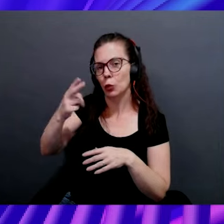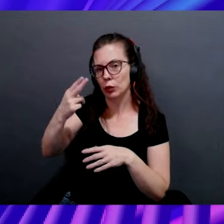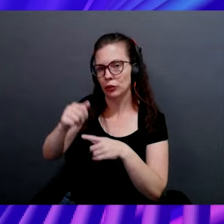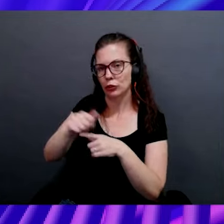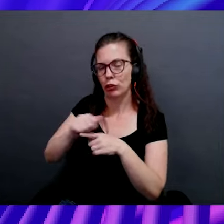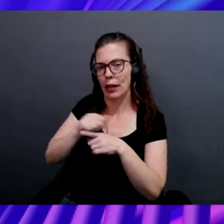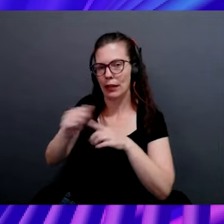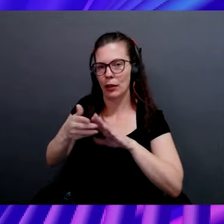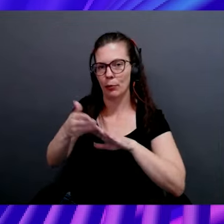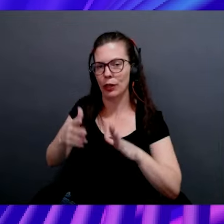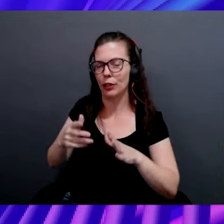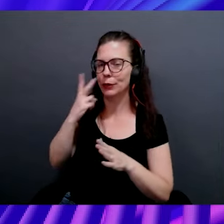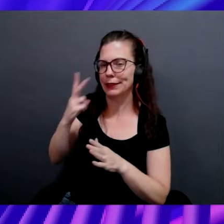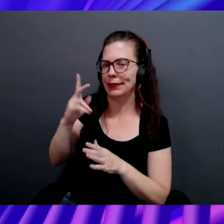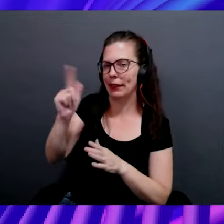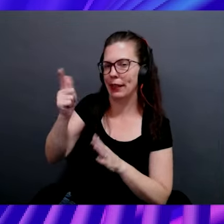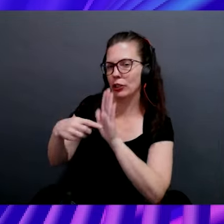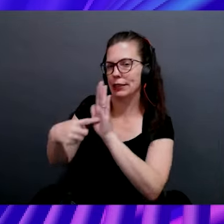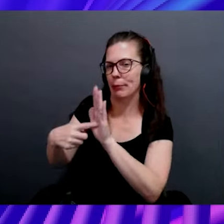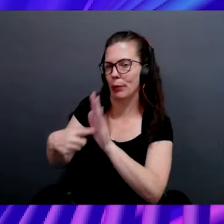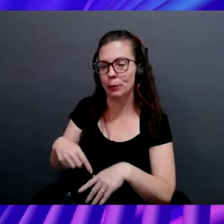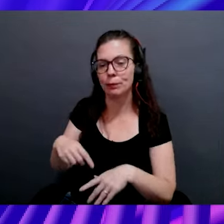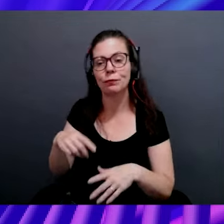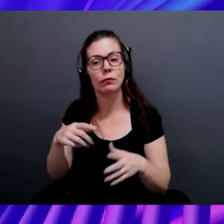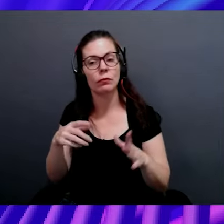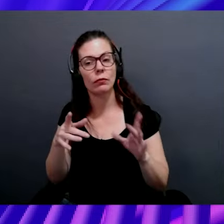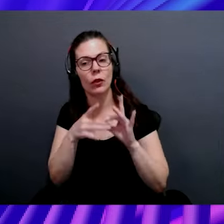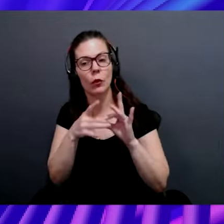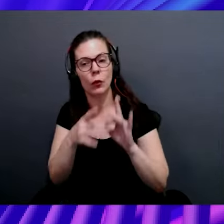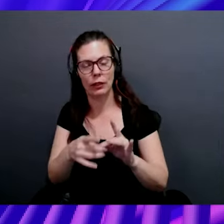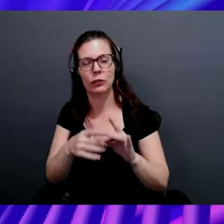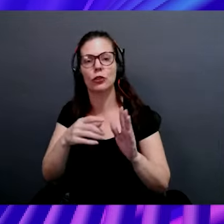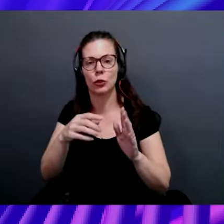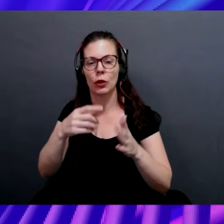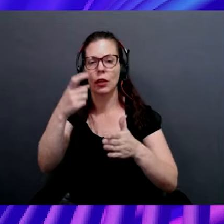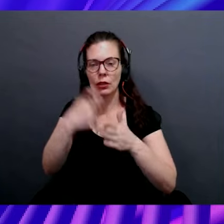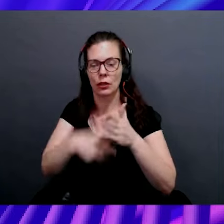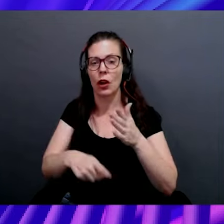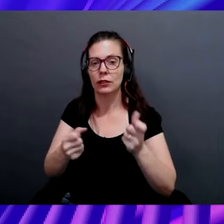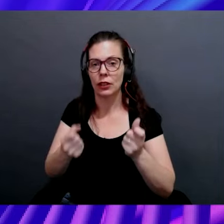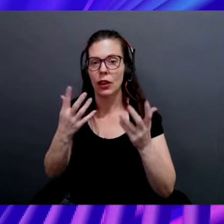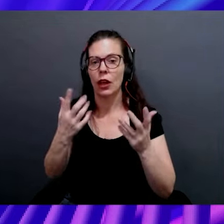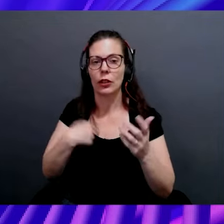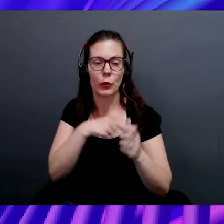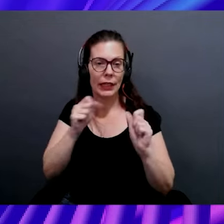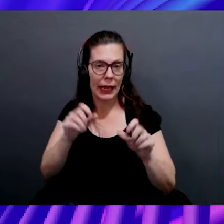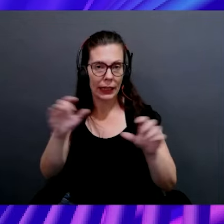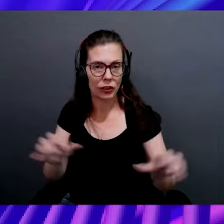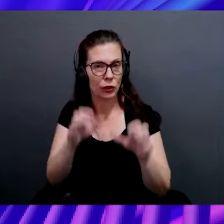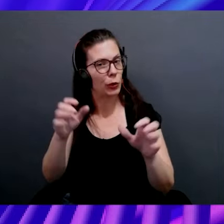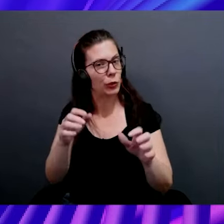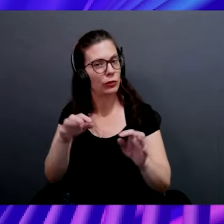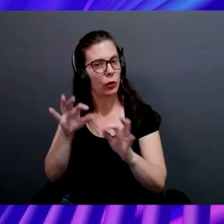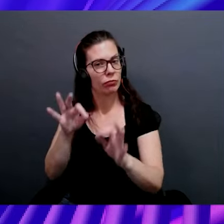of later. And in terms of cost, there is a lot that we can do to do cost optimization as well,